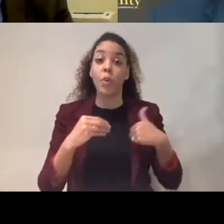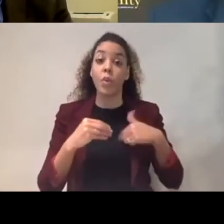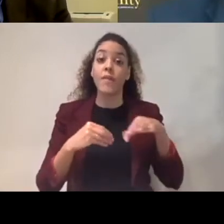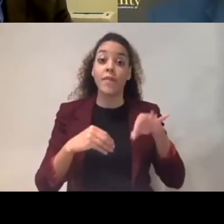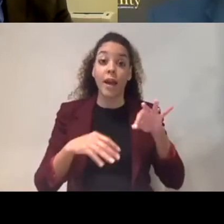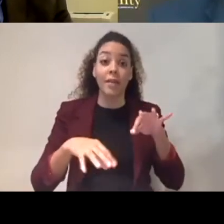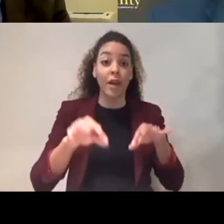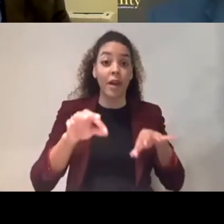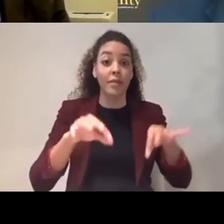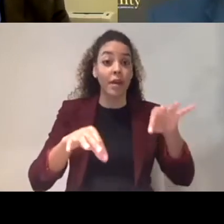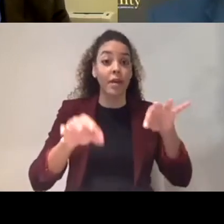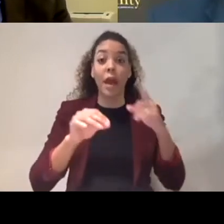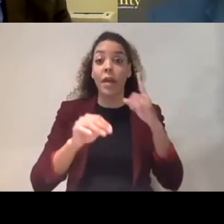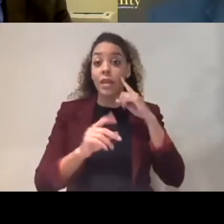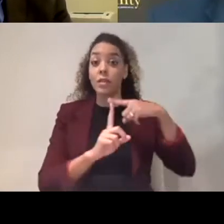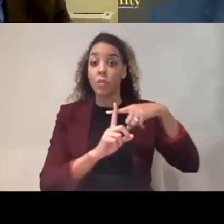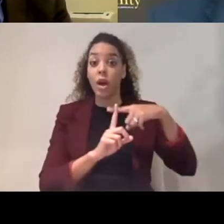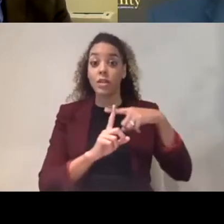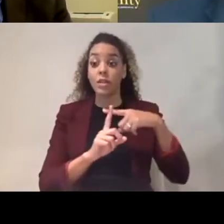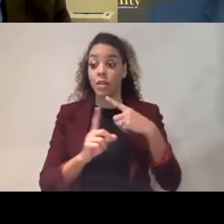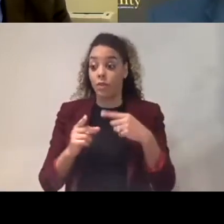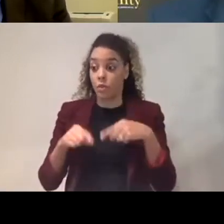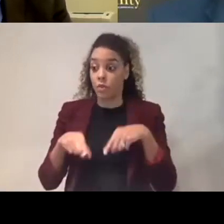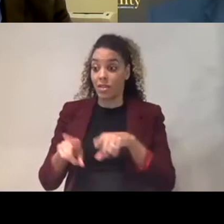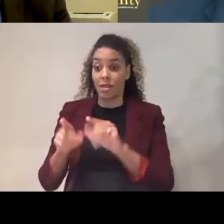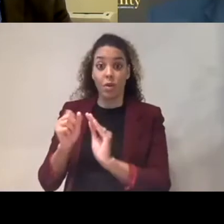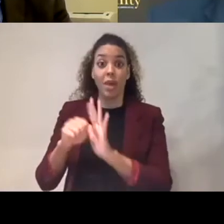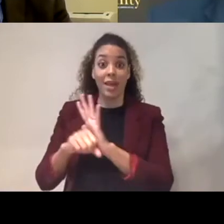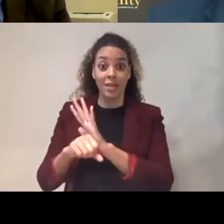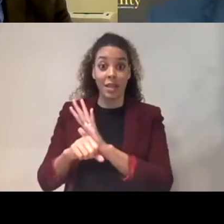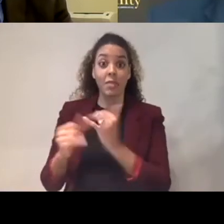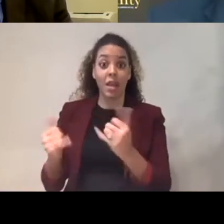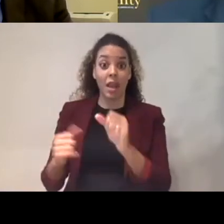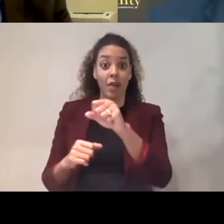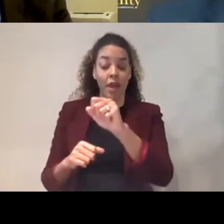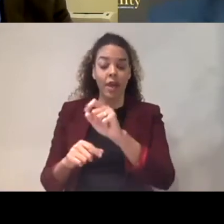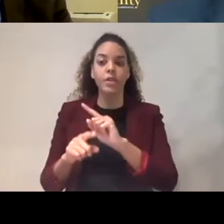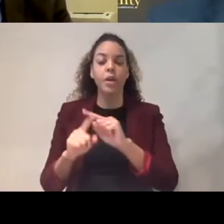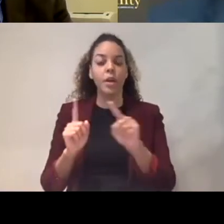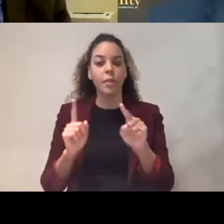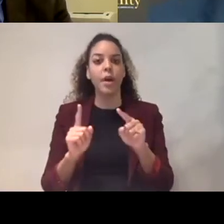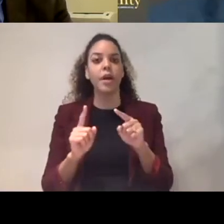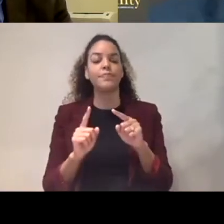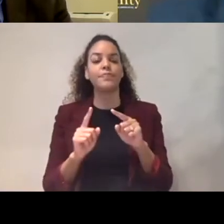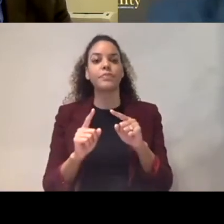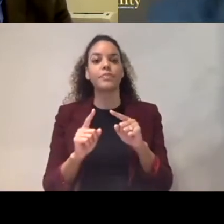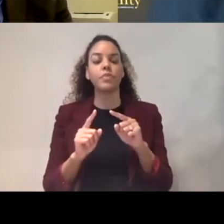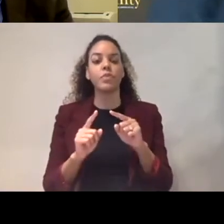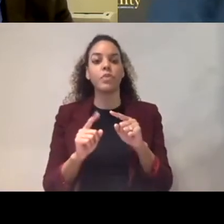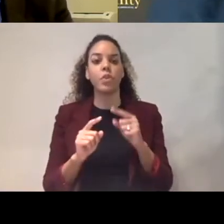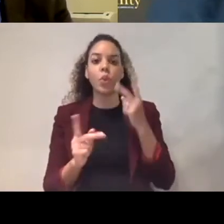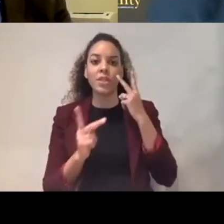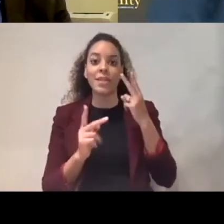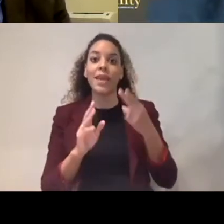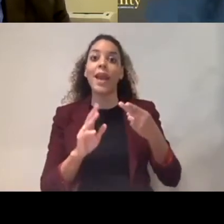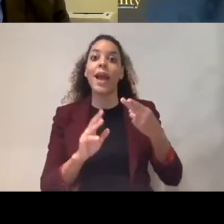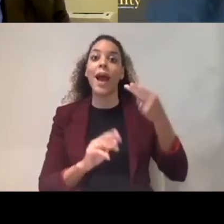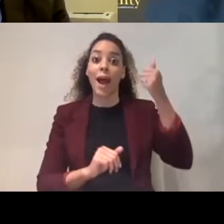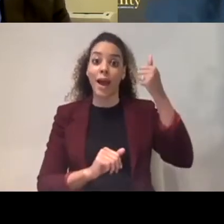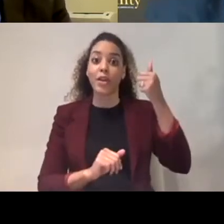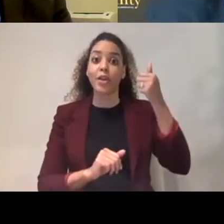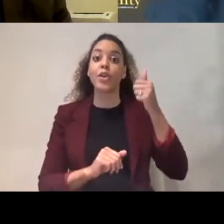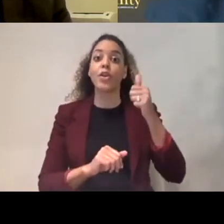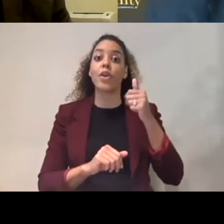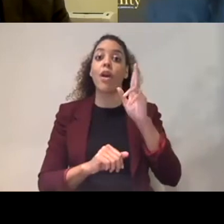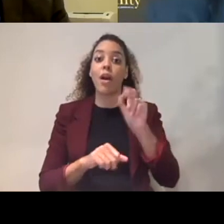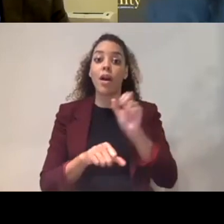the pandemic and even amidst a lot of concern about higher unemployment rates for people with disabilities, we do